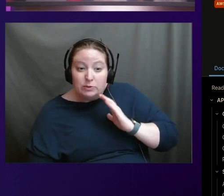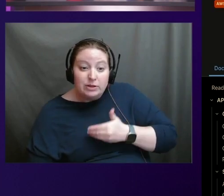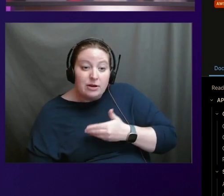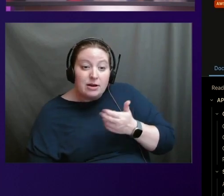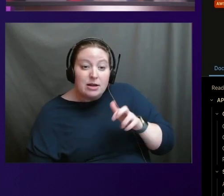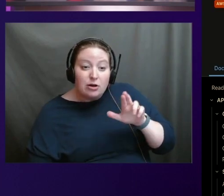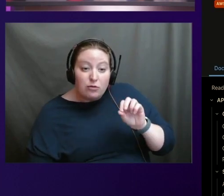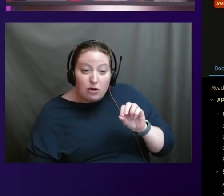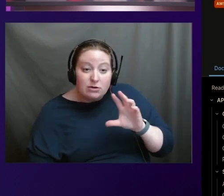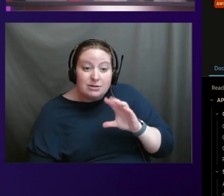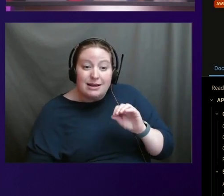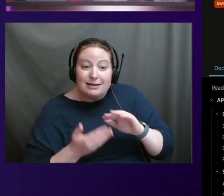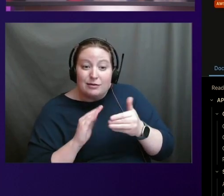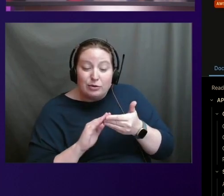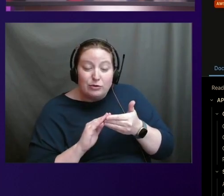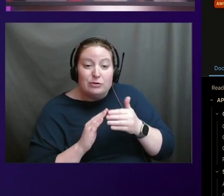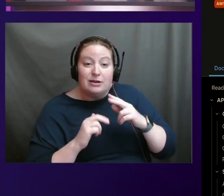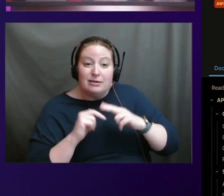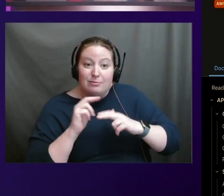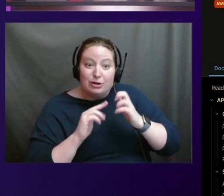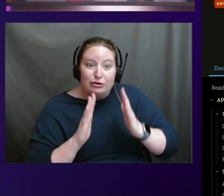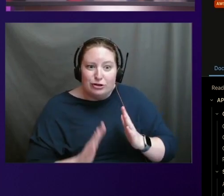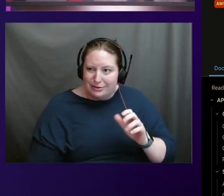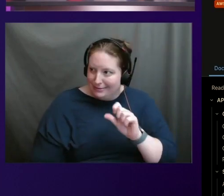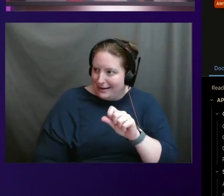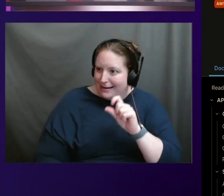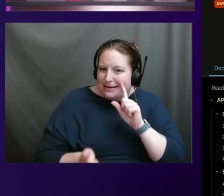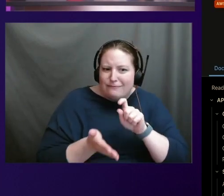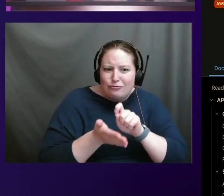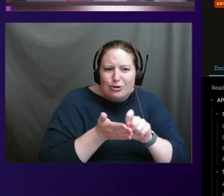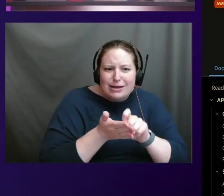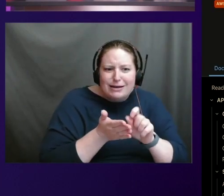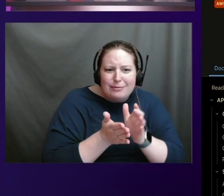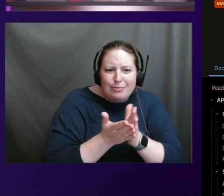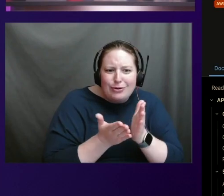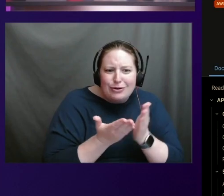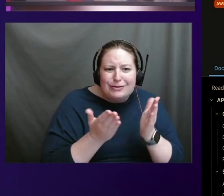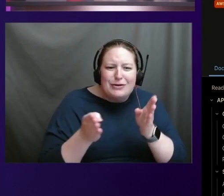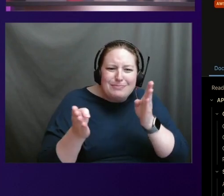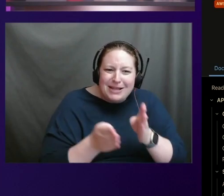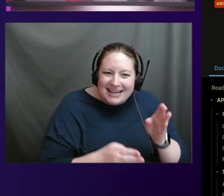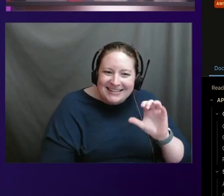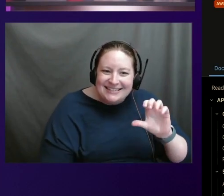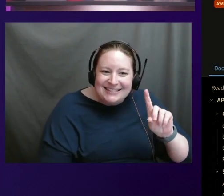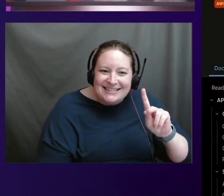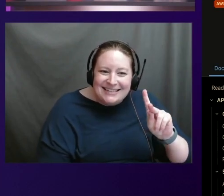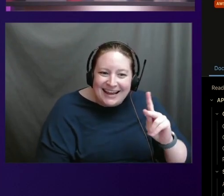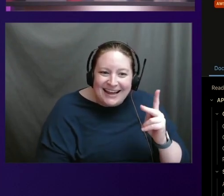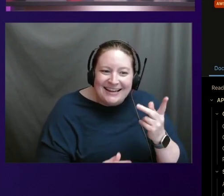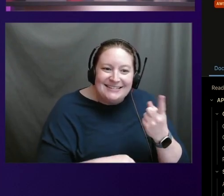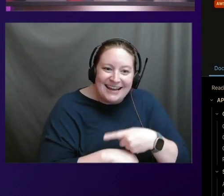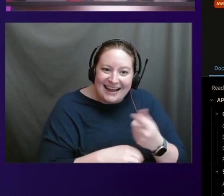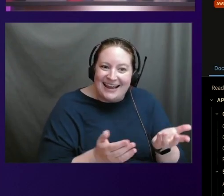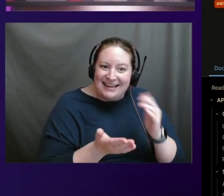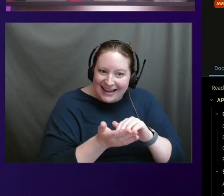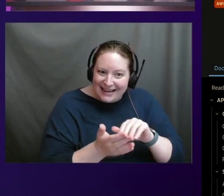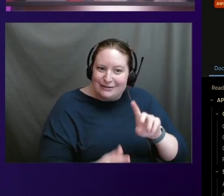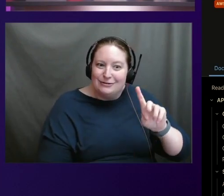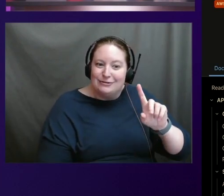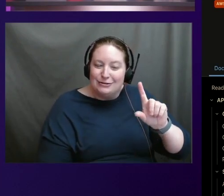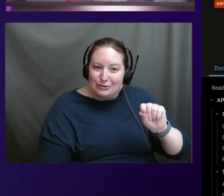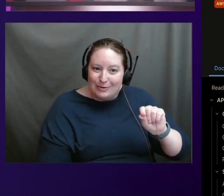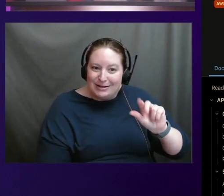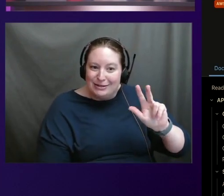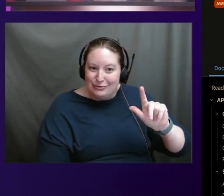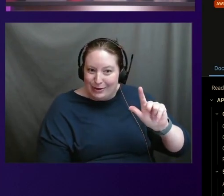Yeah, that have written a book about it. I think they're planning CDK Day coming up again, 2023. Yeah. Yeah. I may or may not be on